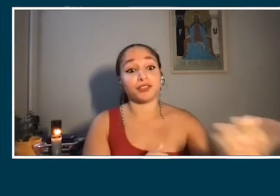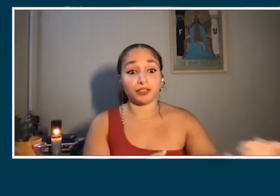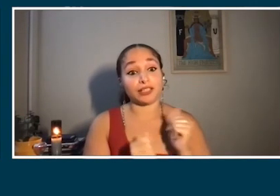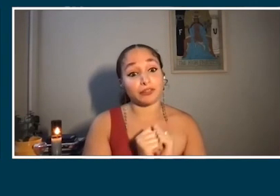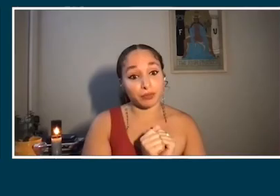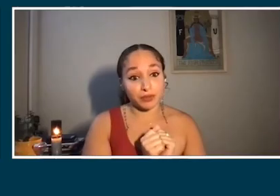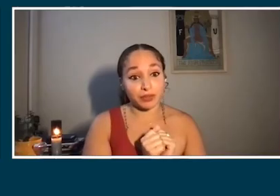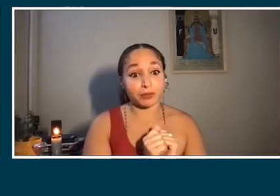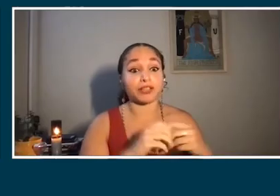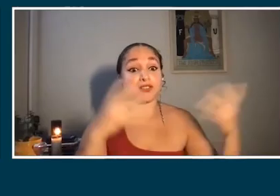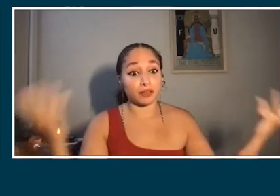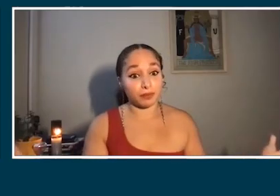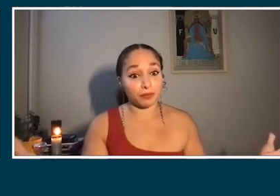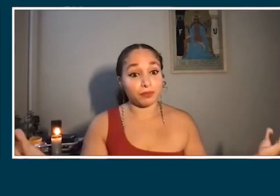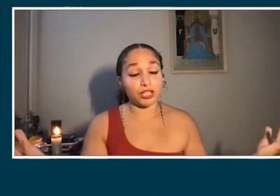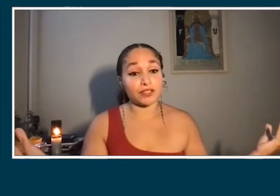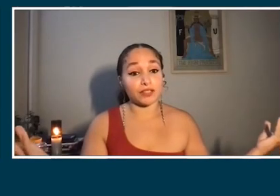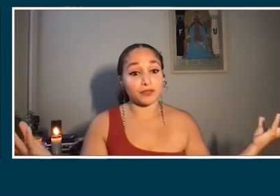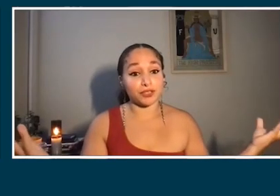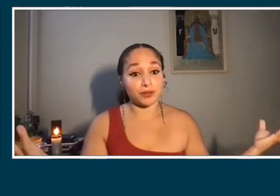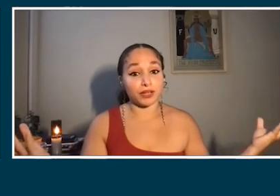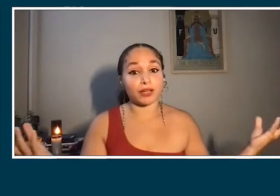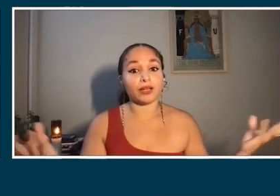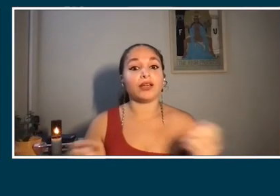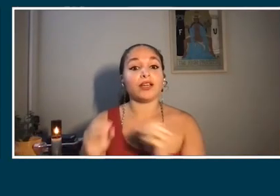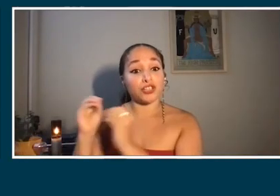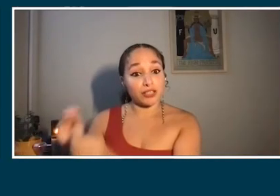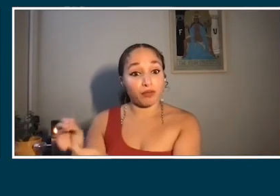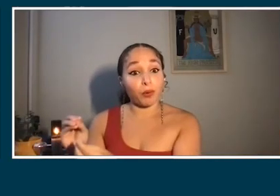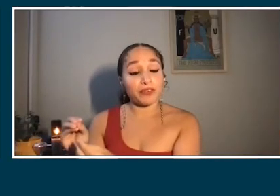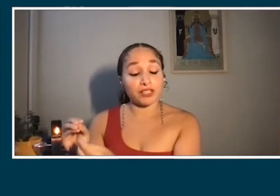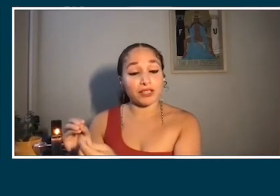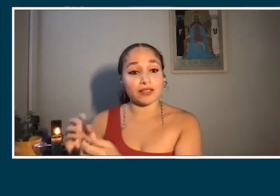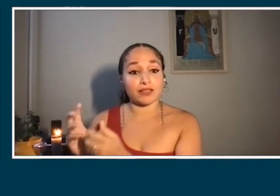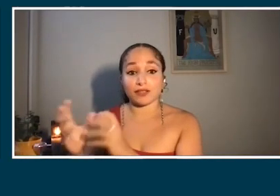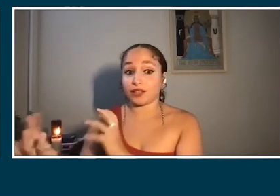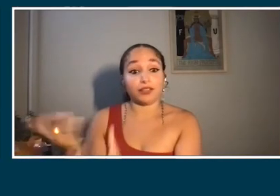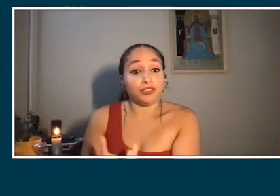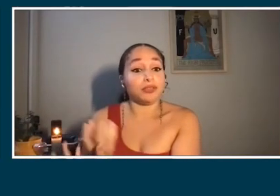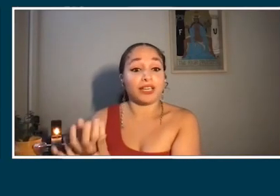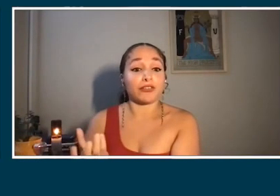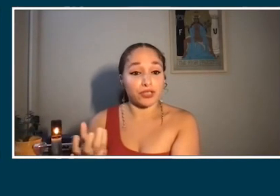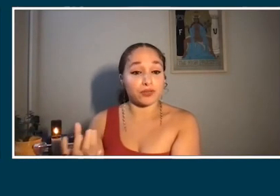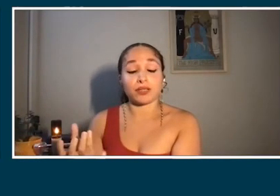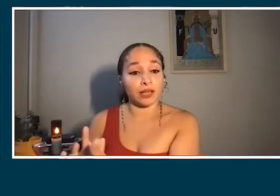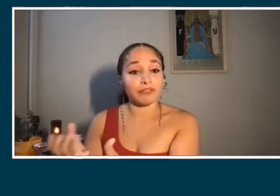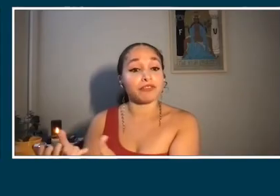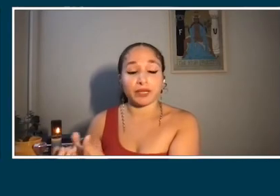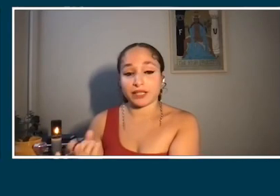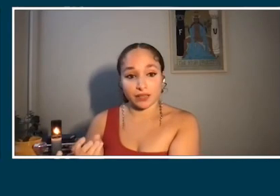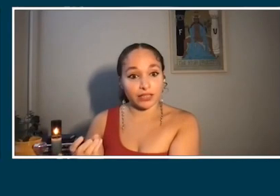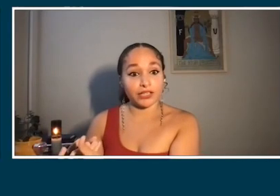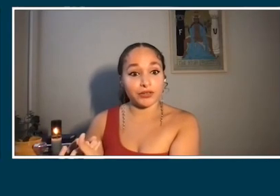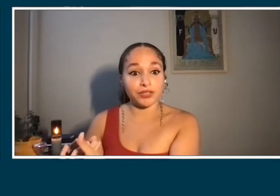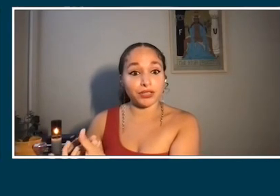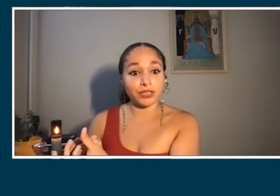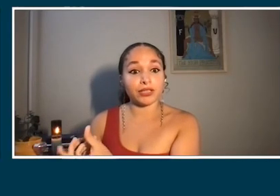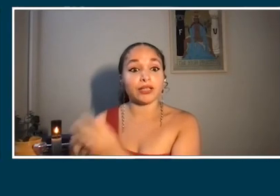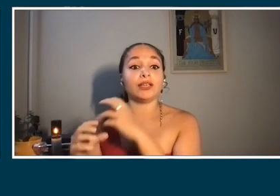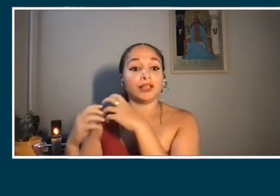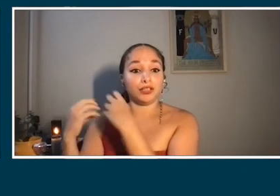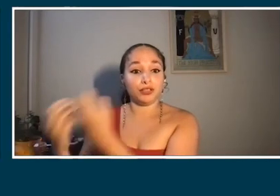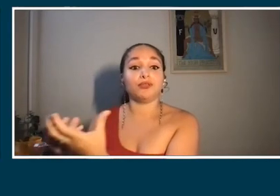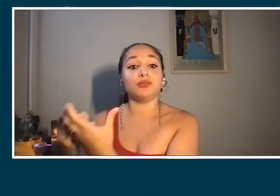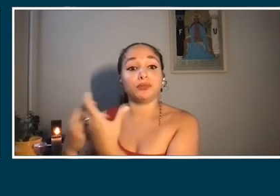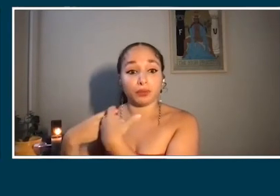be restored. You stole my $20, so you can give me $20. Justice, restored. Transformative justice is like, you can't